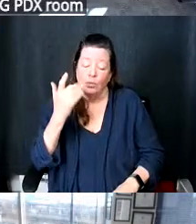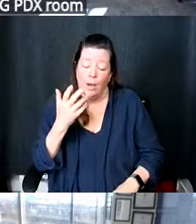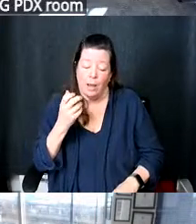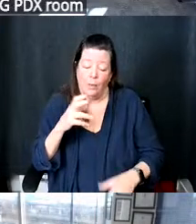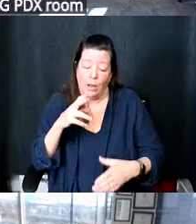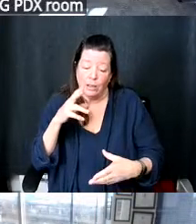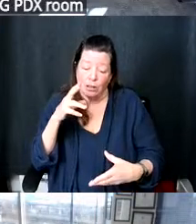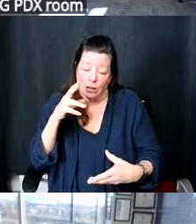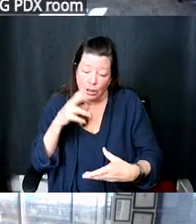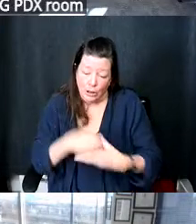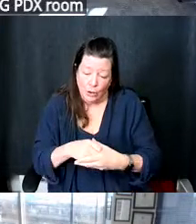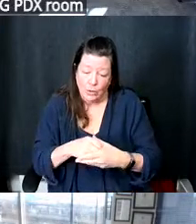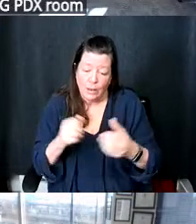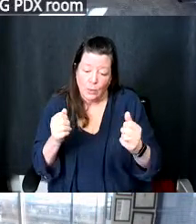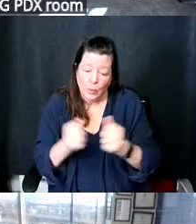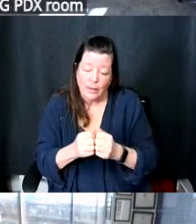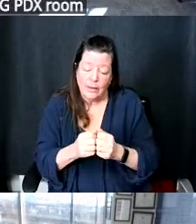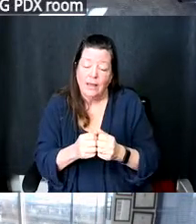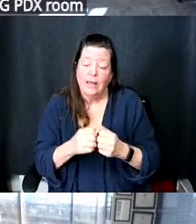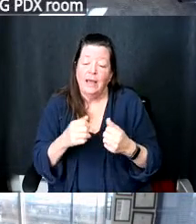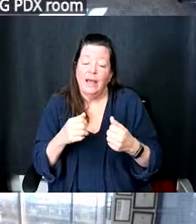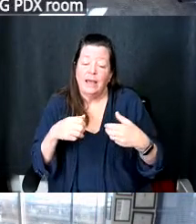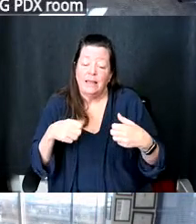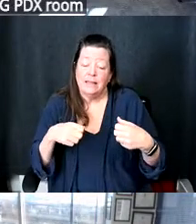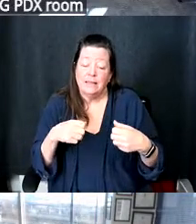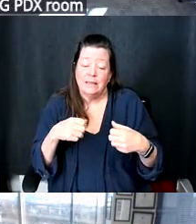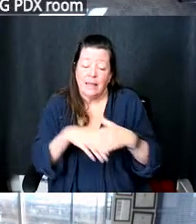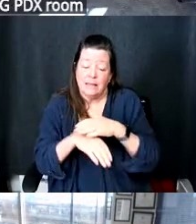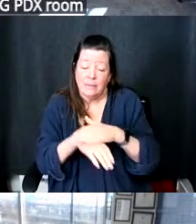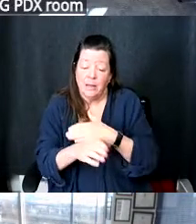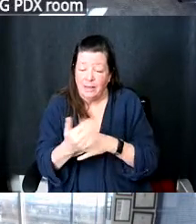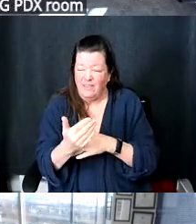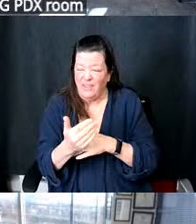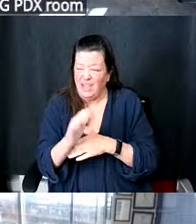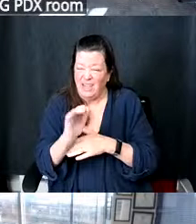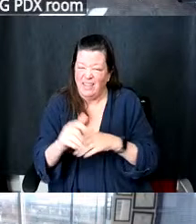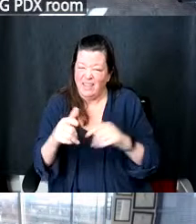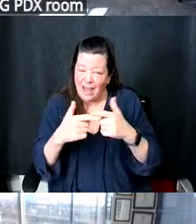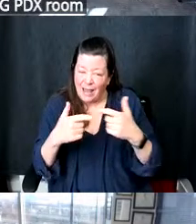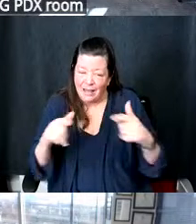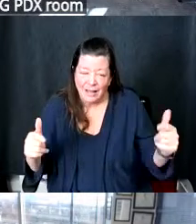Mobility and Accessibility 15, because that language is consider maintenance,